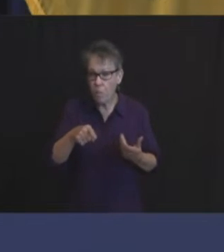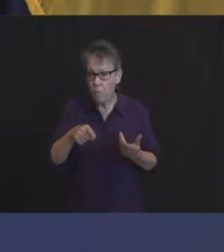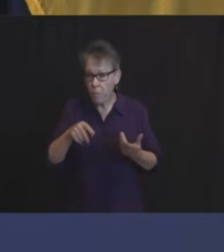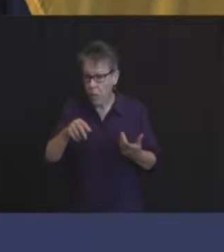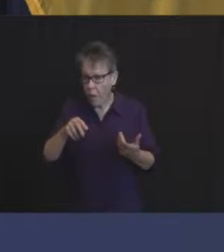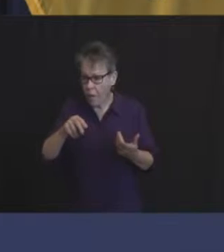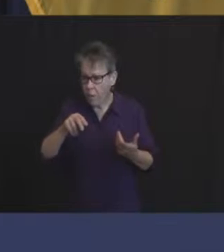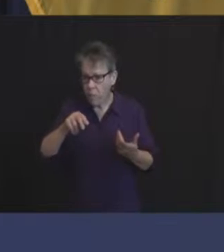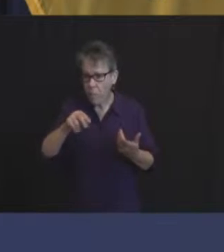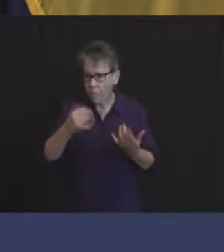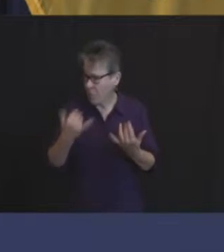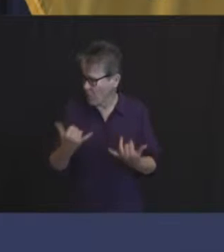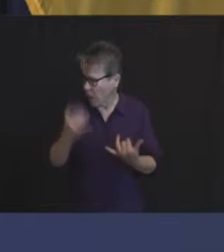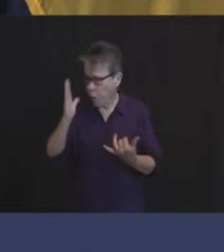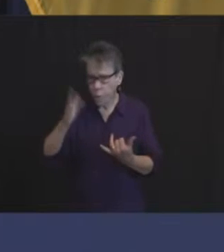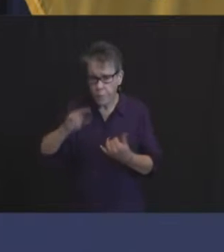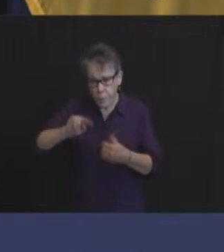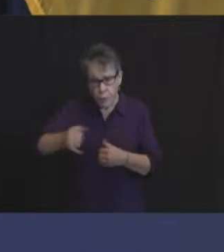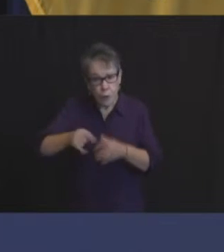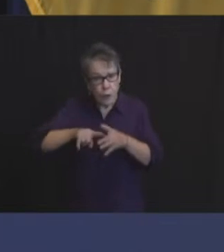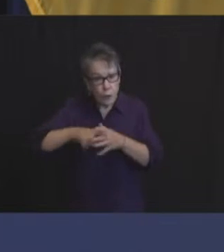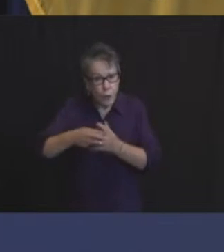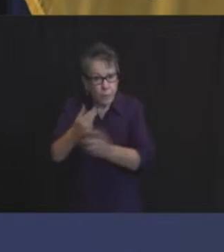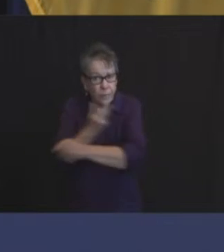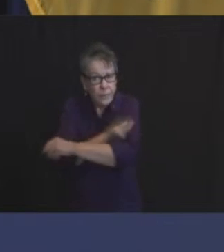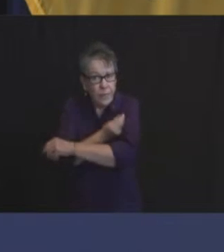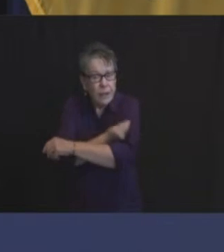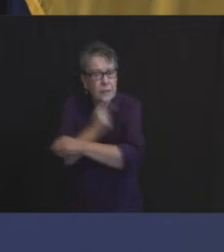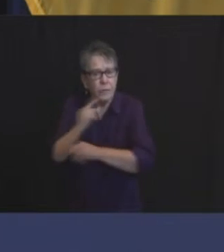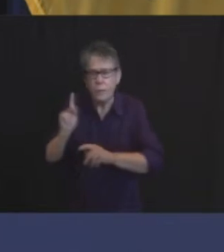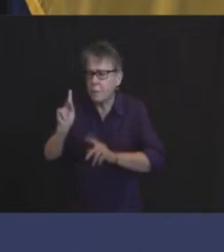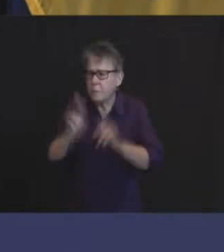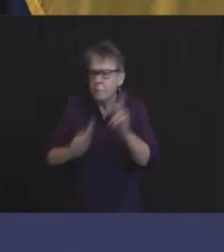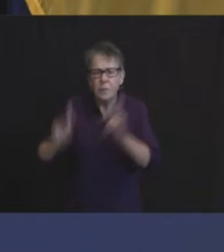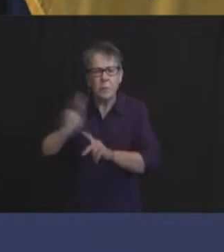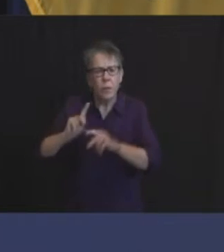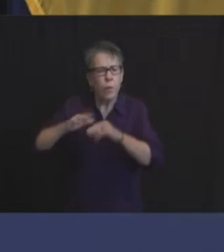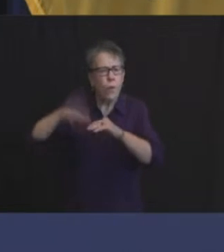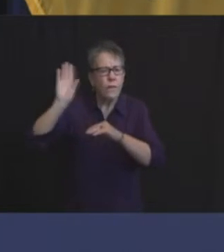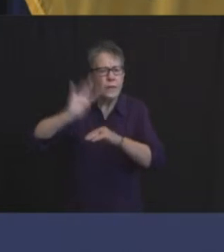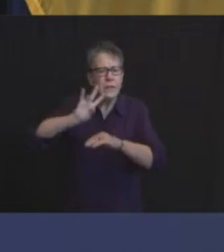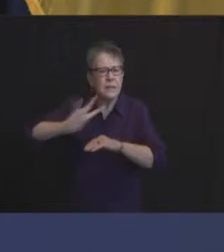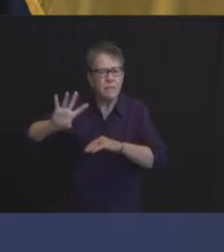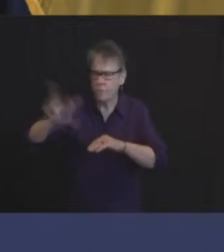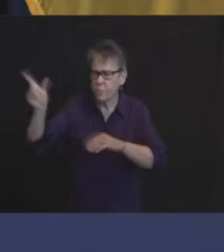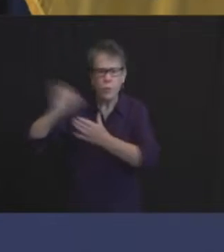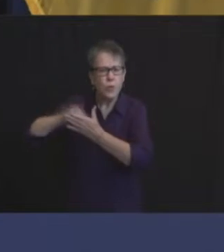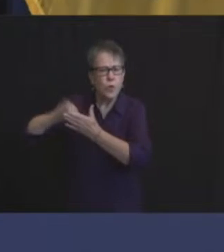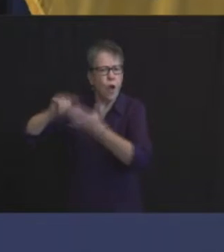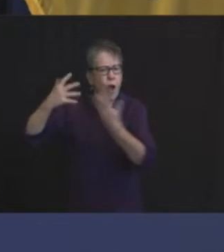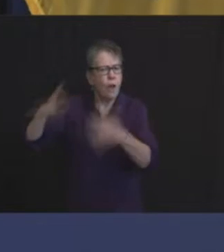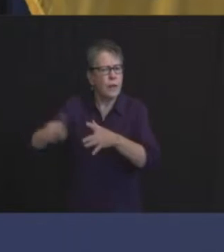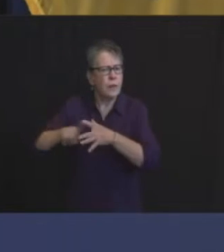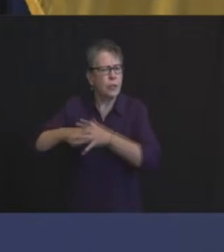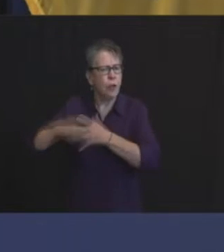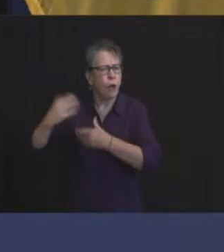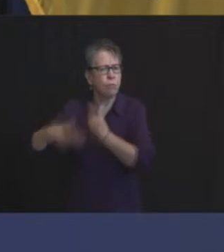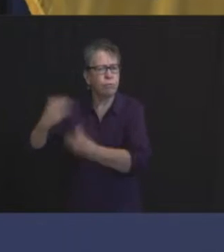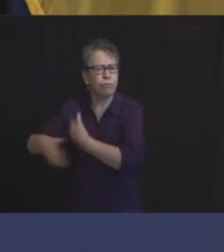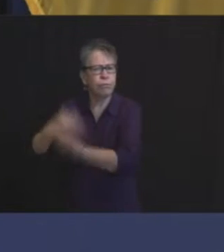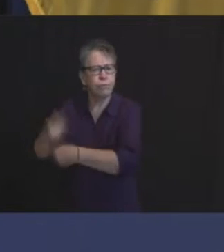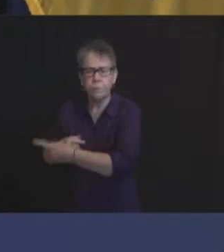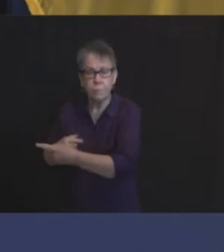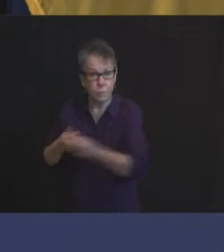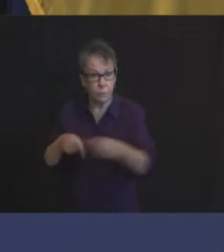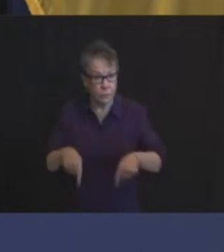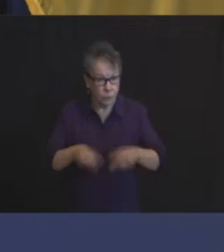last question, with no real holidays coming up where people travel and gather over the next 3 months, do you think that should help bring down the